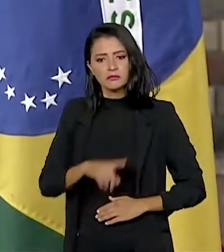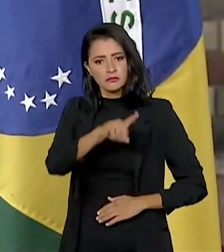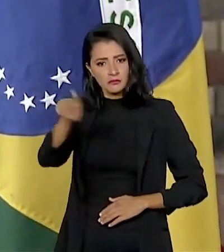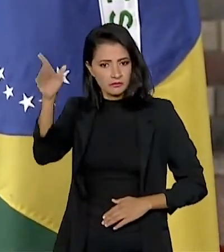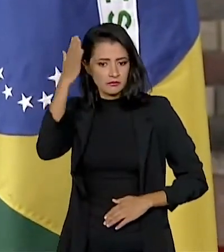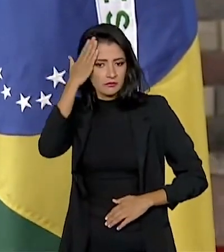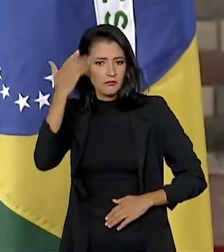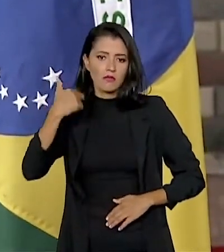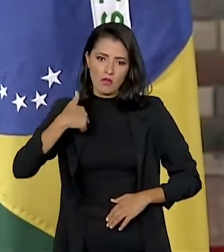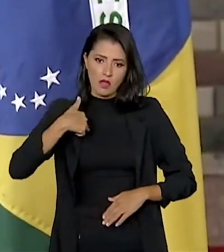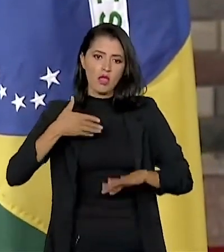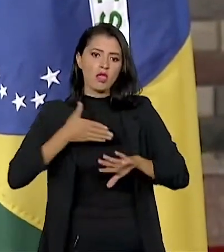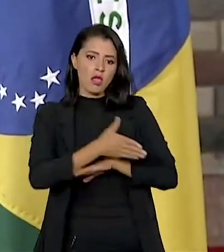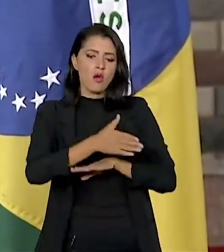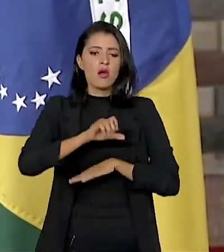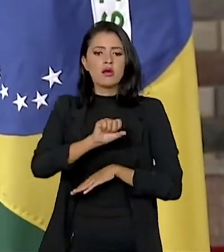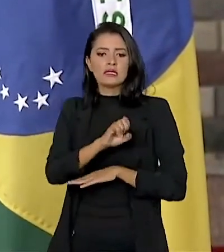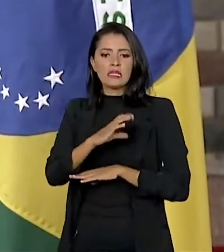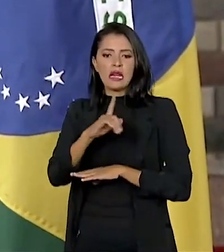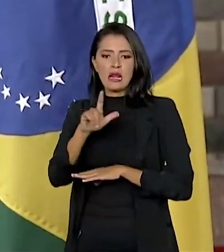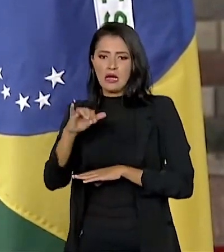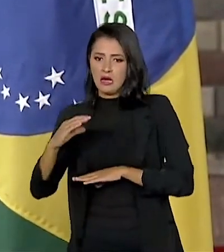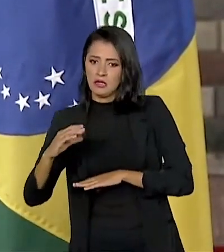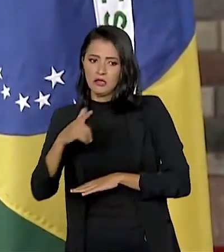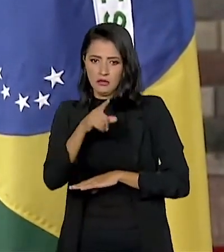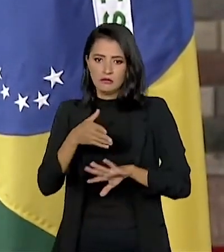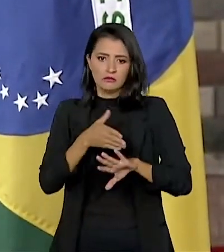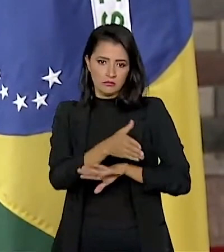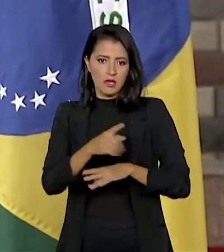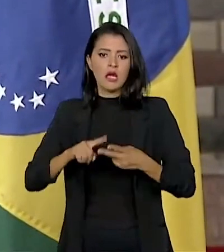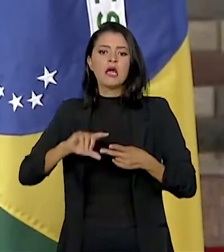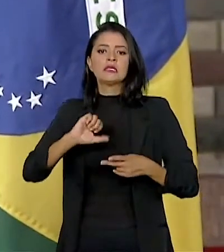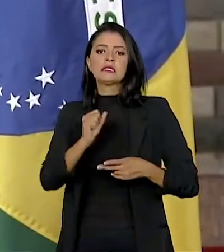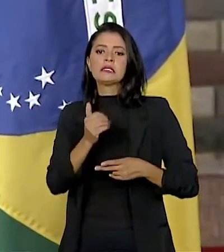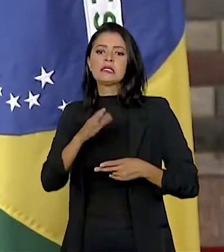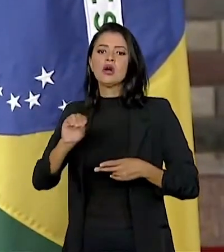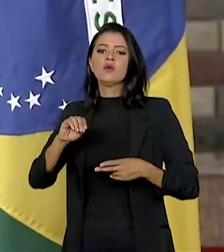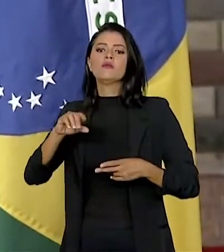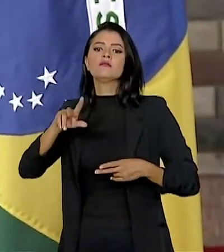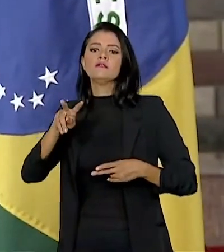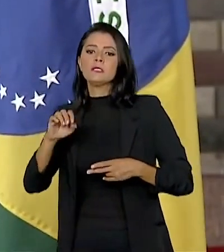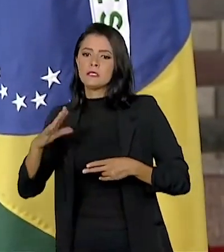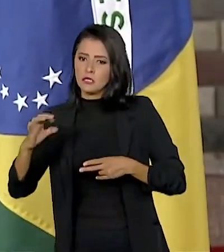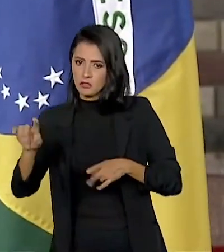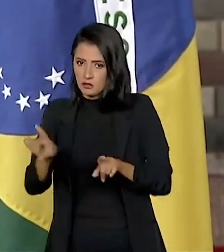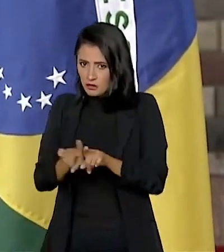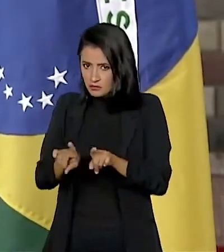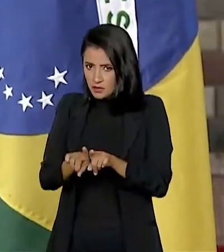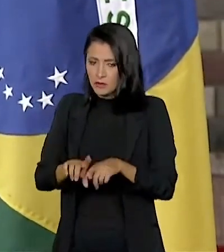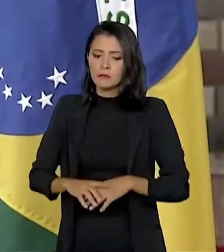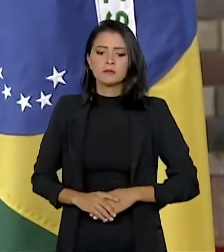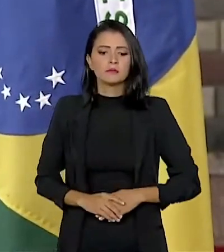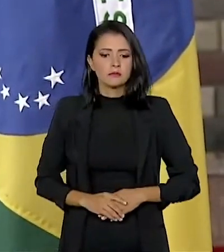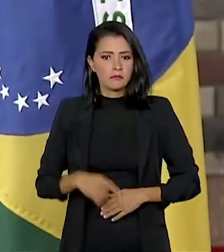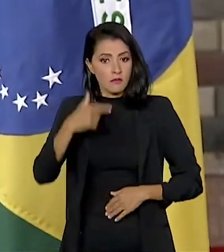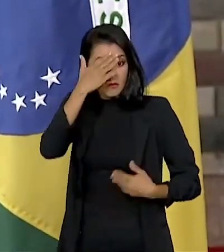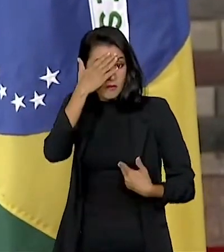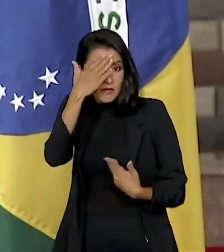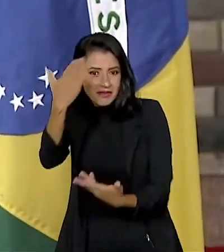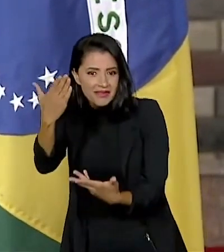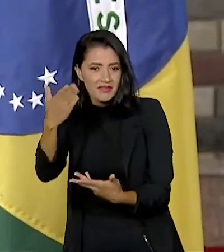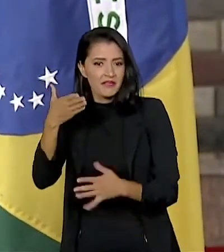sabe que eu estou indo a FELAC, em São Vicente, Granadina. You know, Mr. President, that I'm now going to St. Vincent for the Vou CELAC meeting. Vou